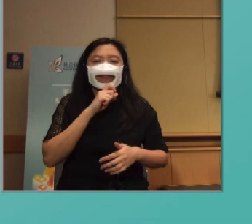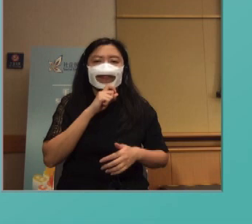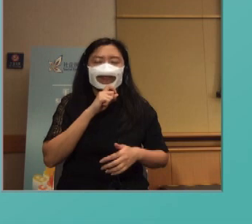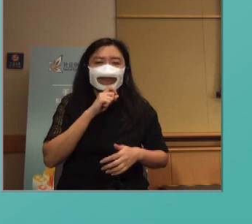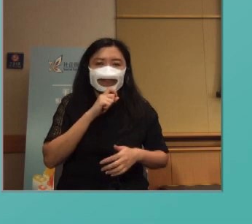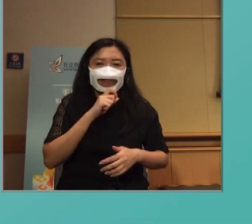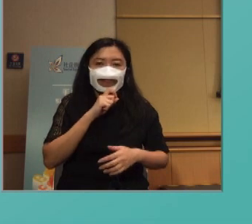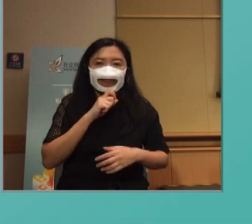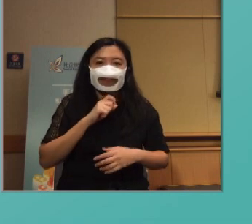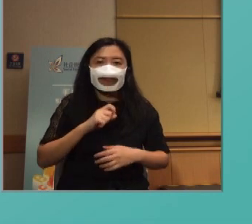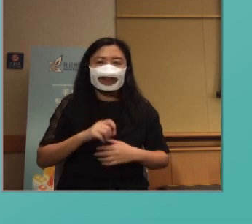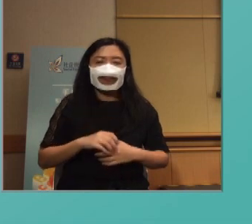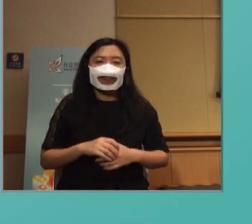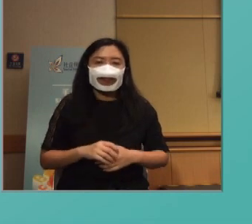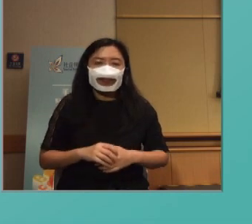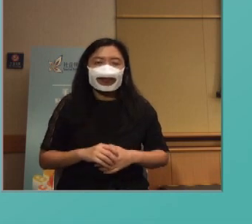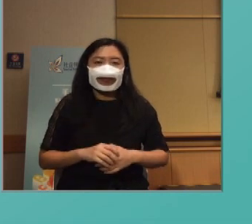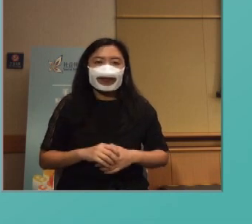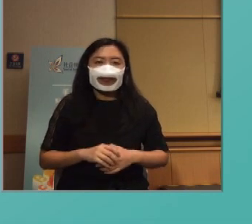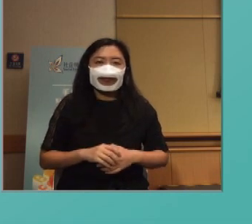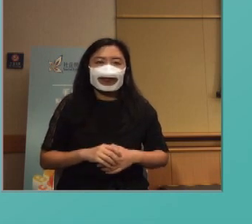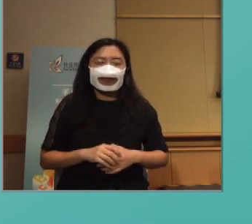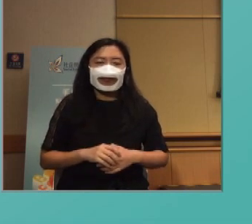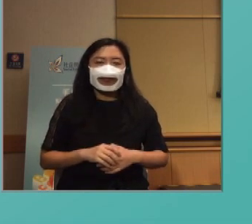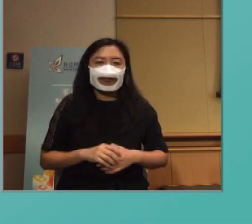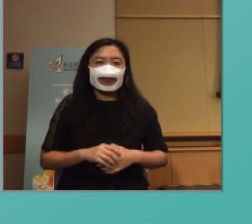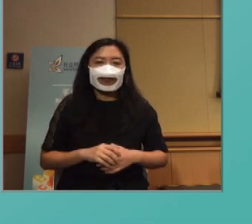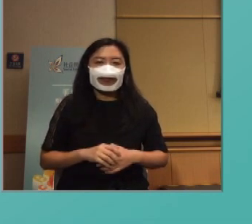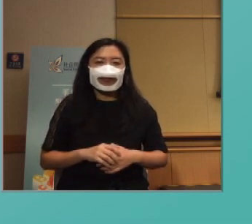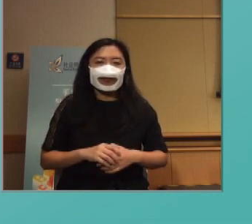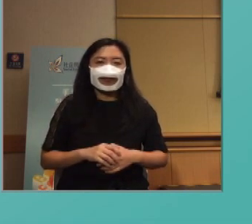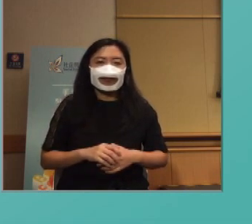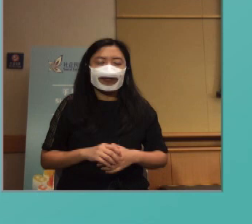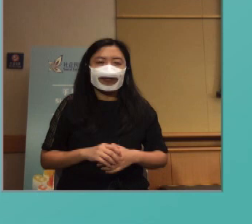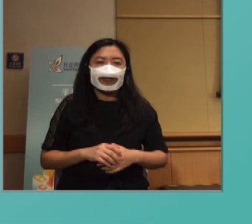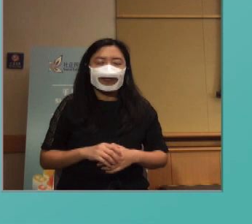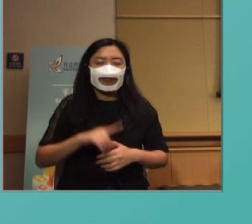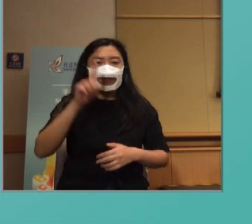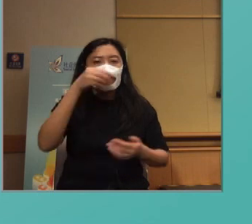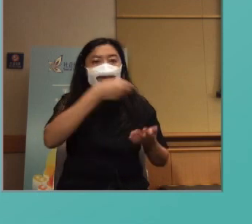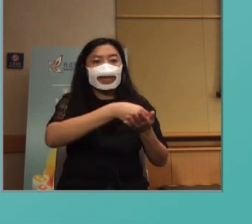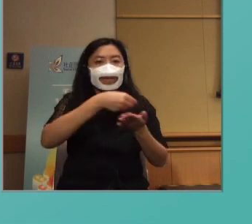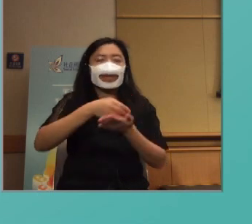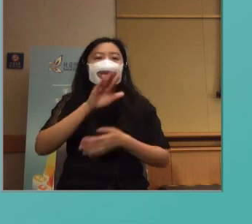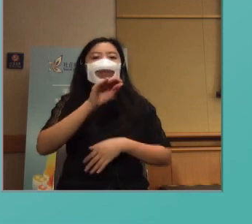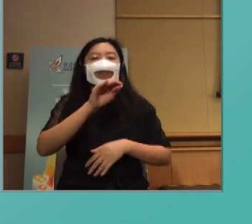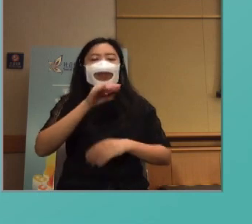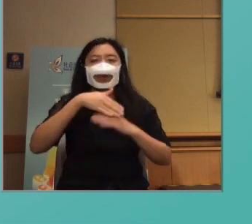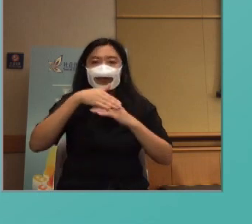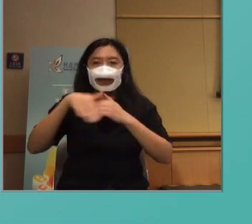of NFTs. Other users who enjoy experience and games in the